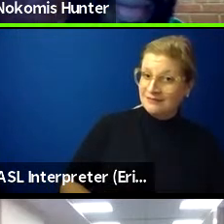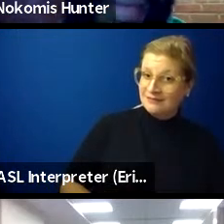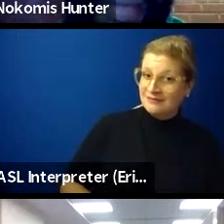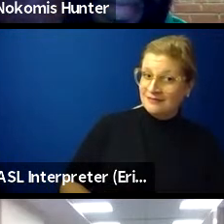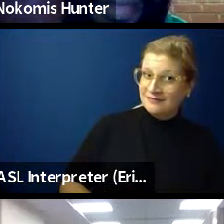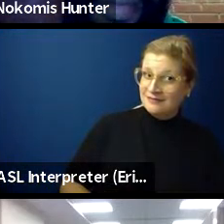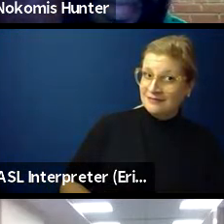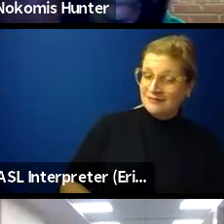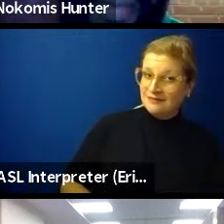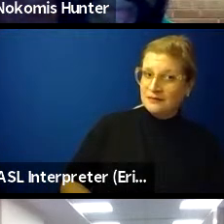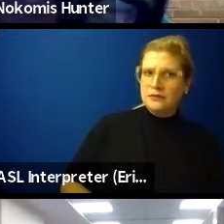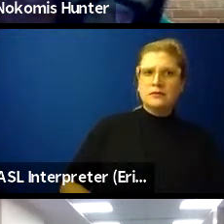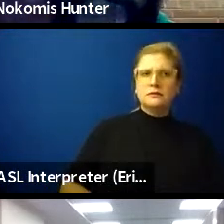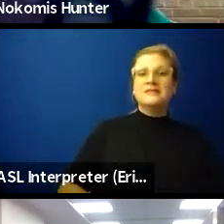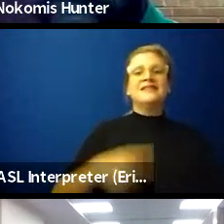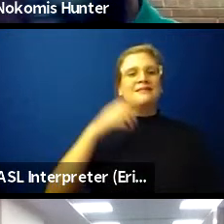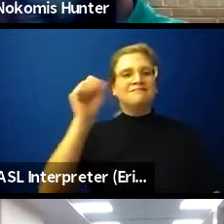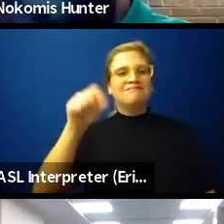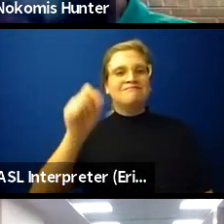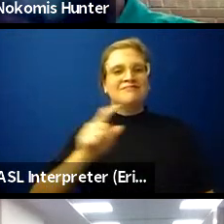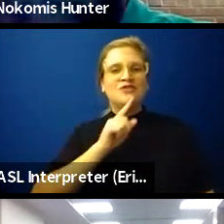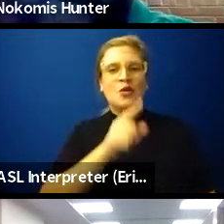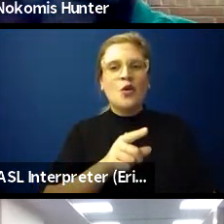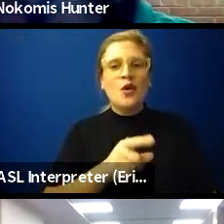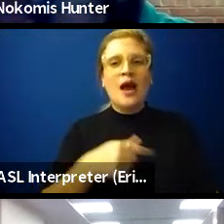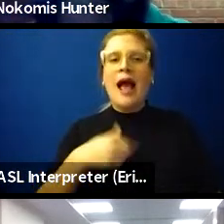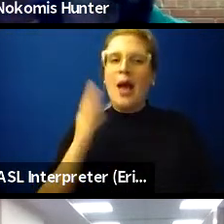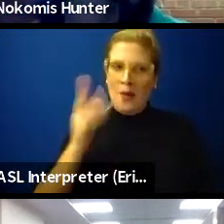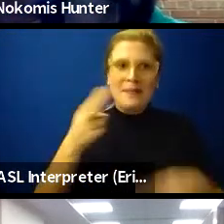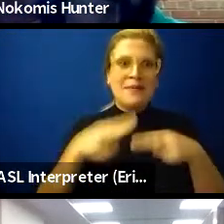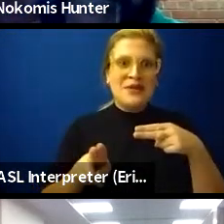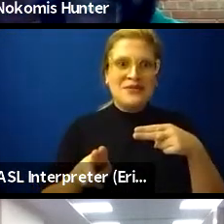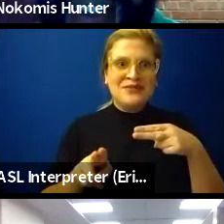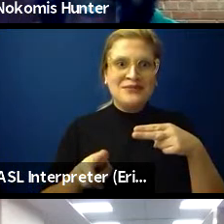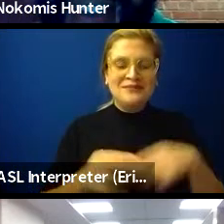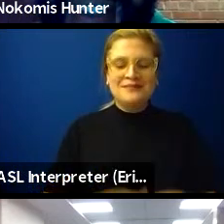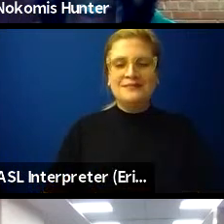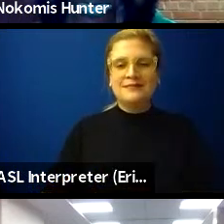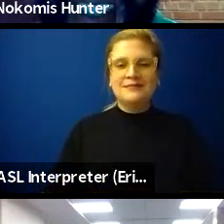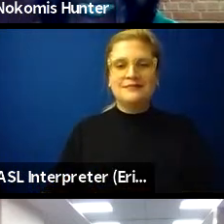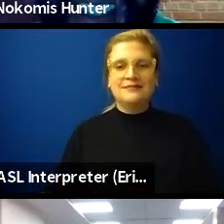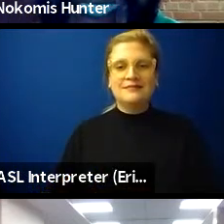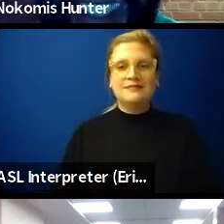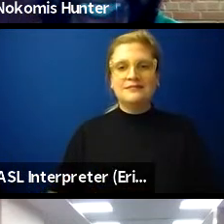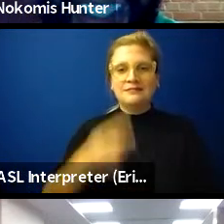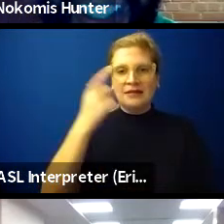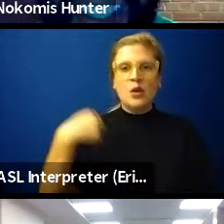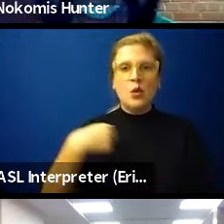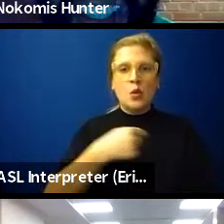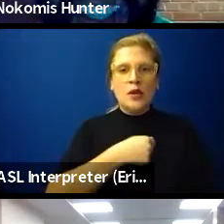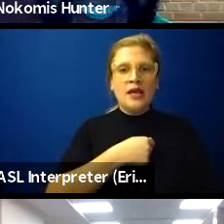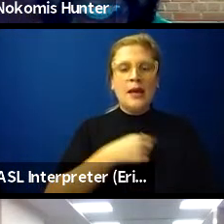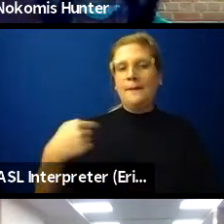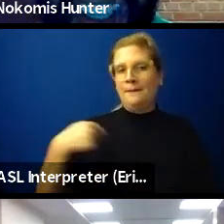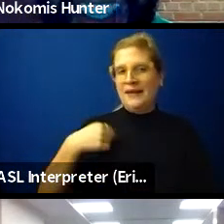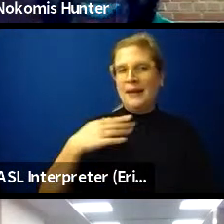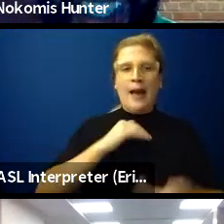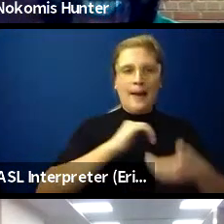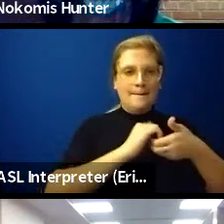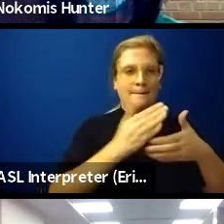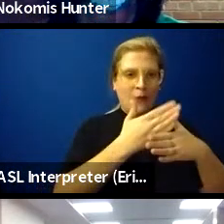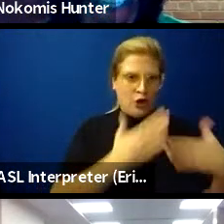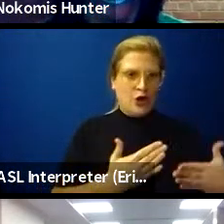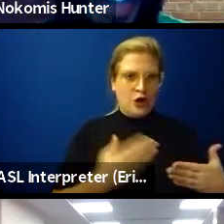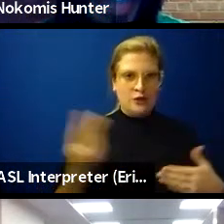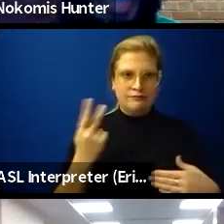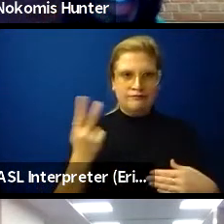Mr. Moore, you see it? Yeah, sure. I'm going to be very brief because we are on a rapid, me and my partner.